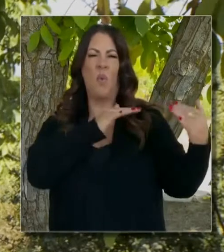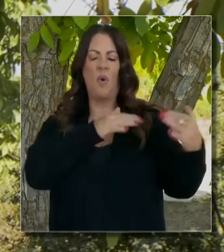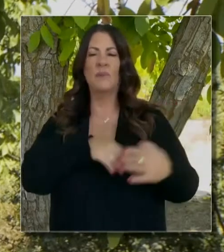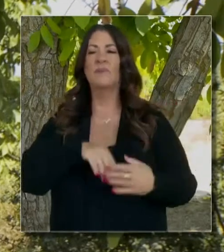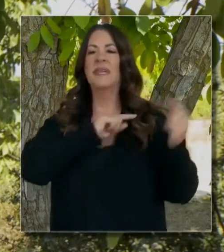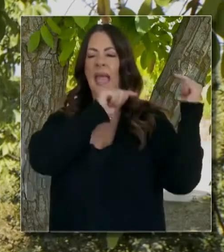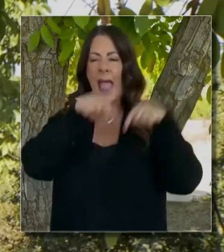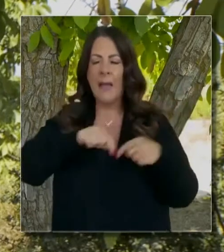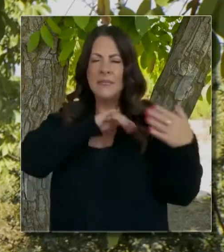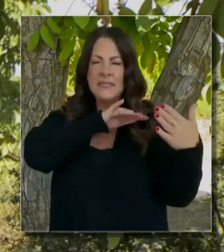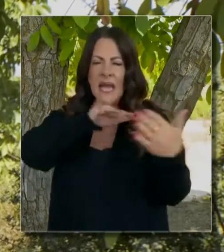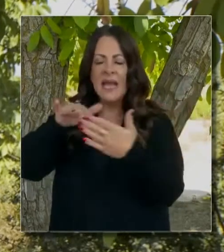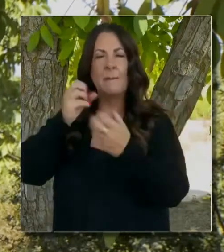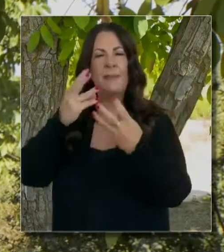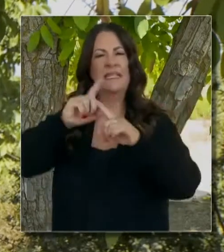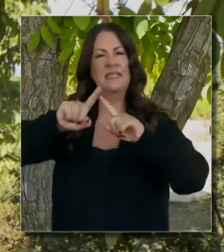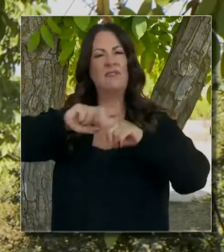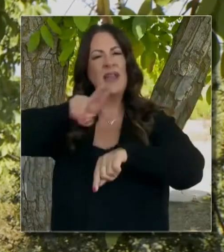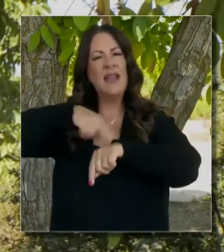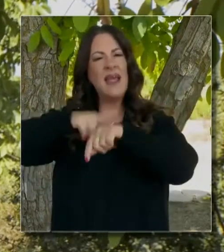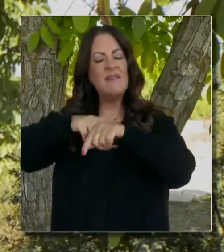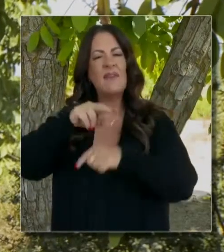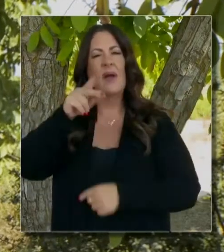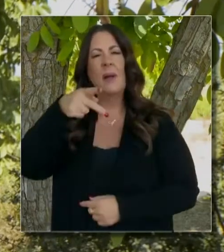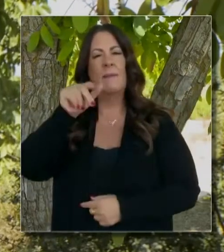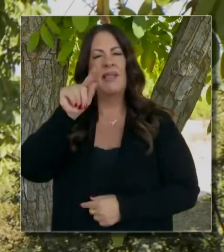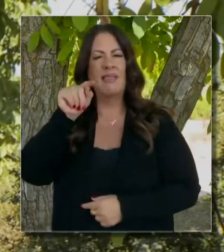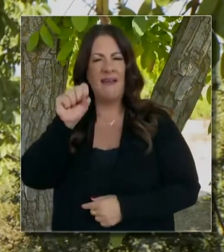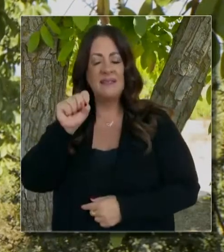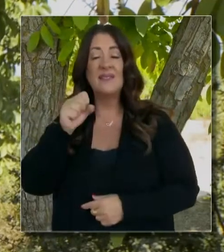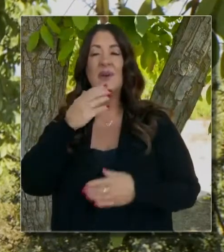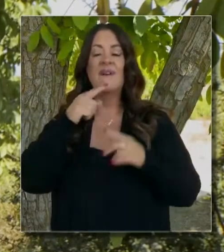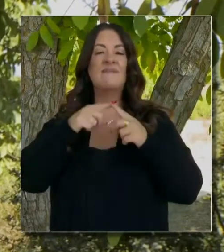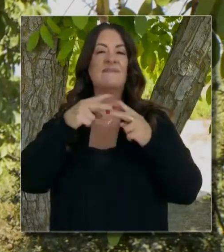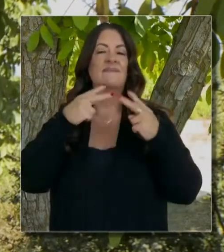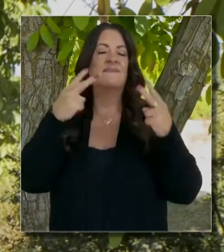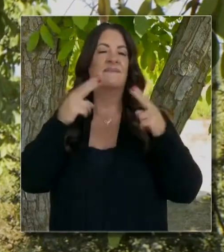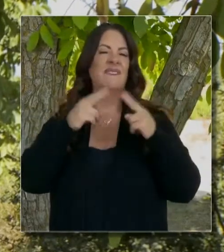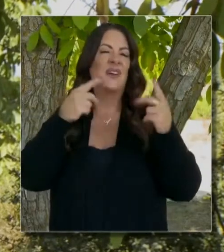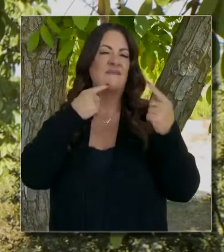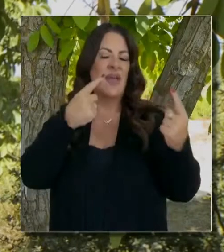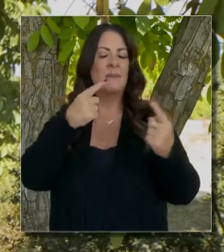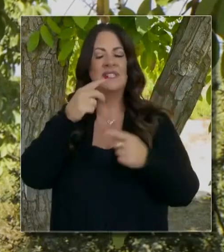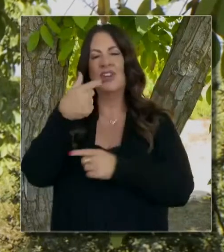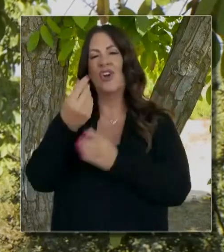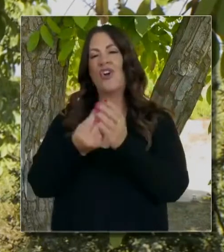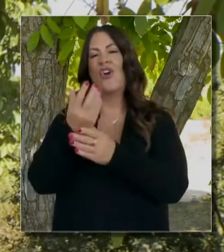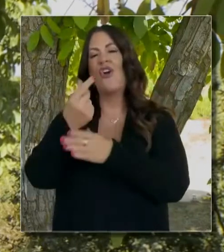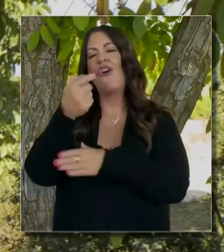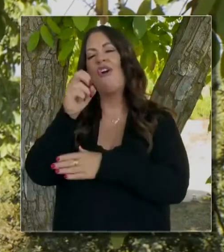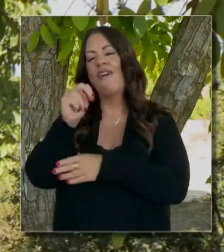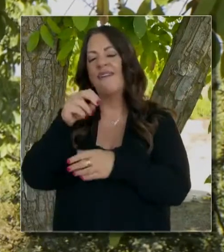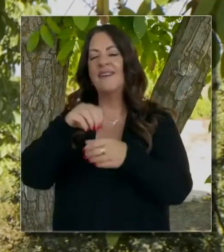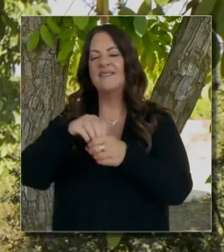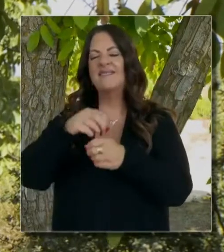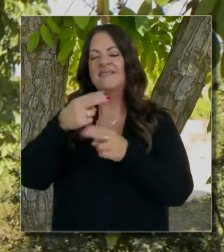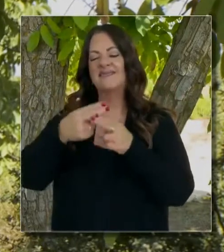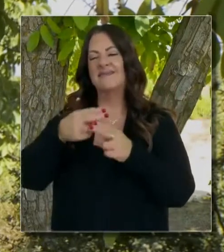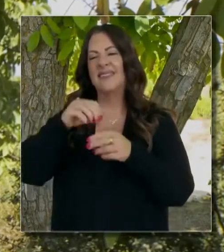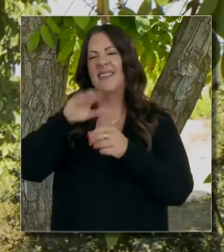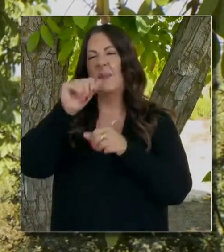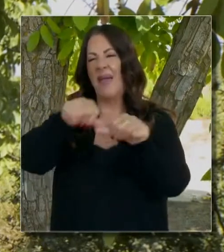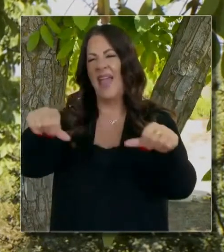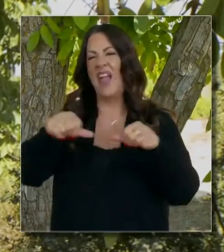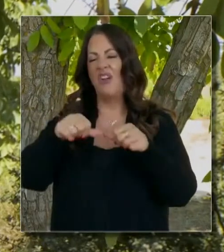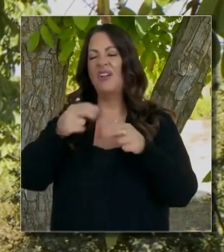native plants. There's a wonderful Menzies garden in the Bay Area that's testament to his contribution in this space. And I've always shared a little bit of